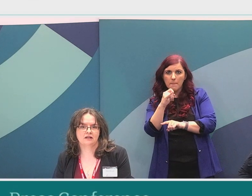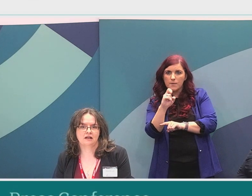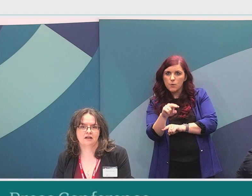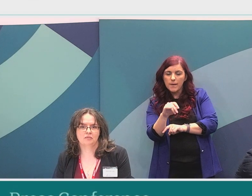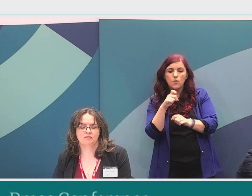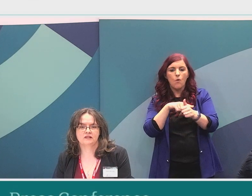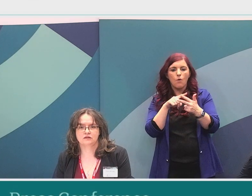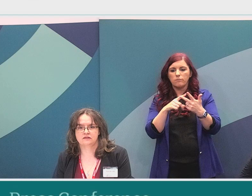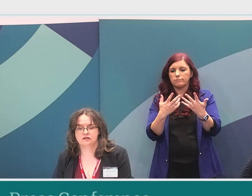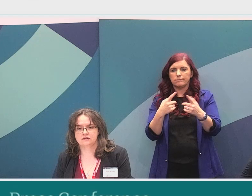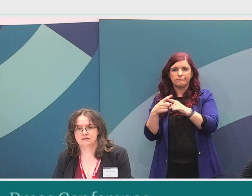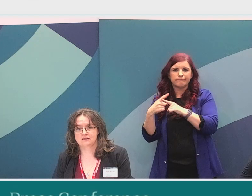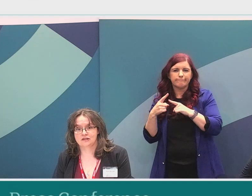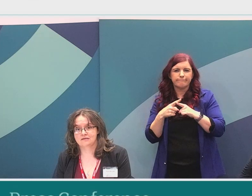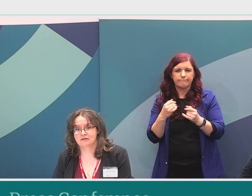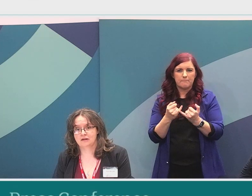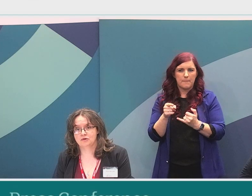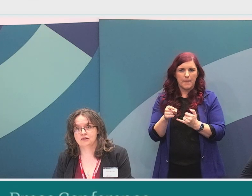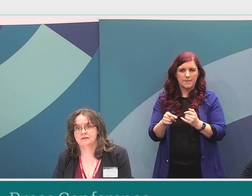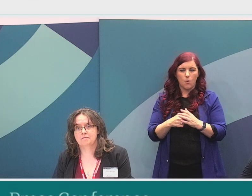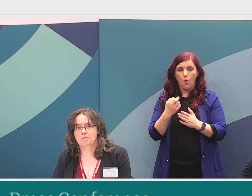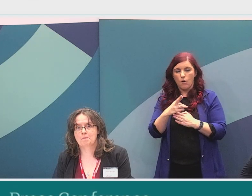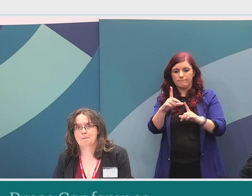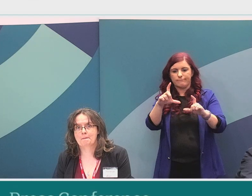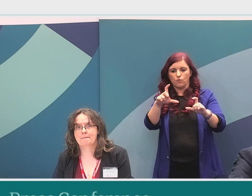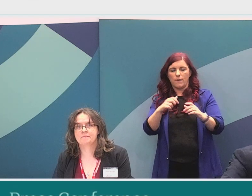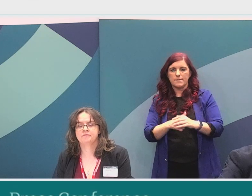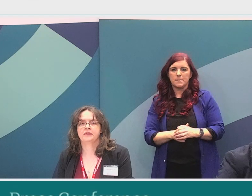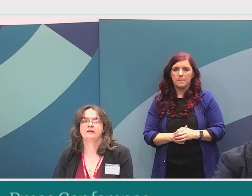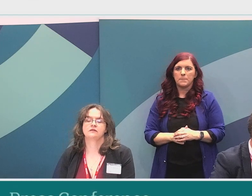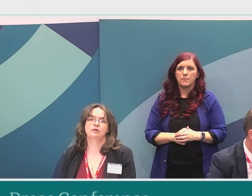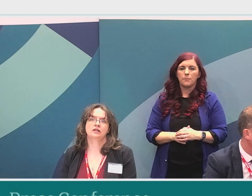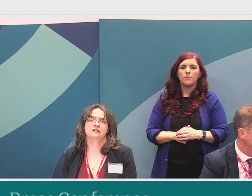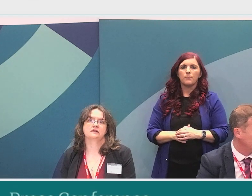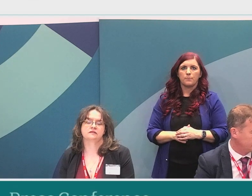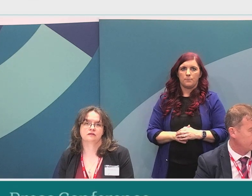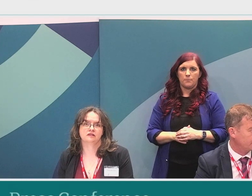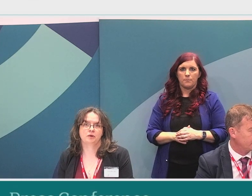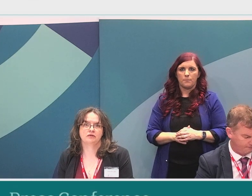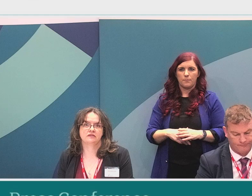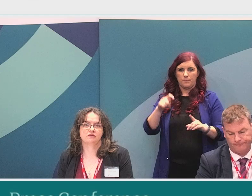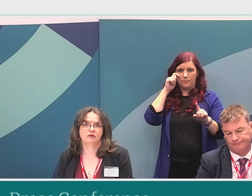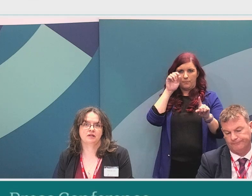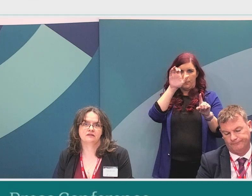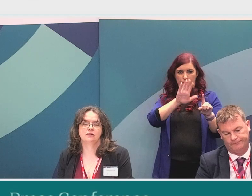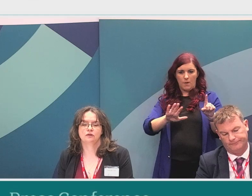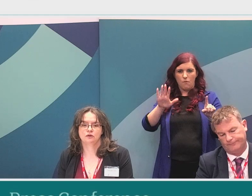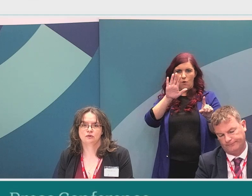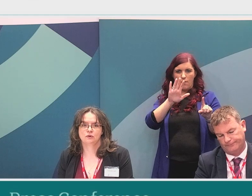make sexually suggestive imagery. So looking at this and the experience for